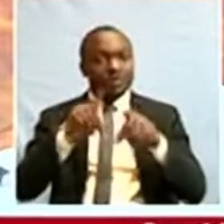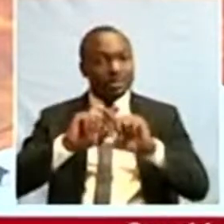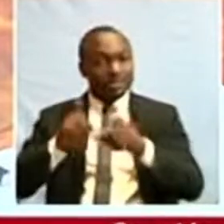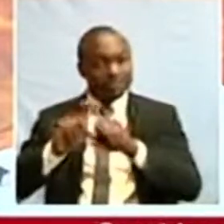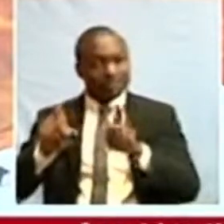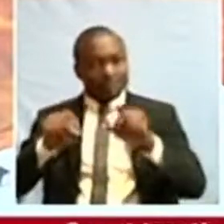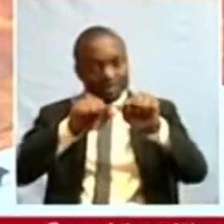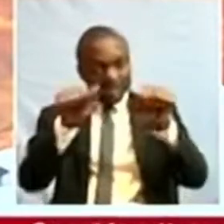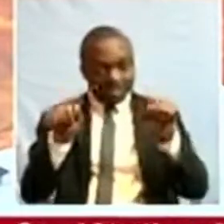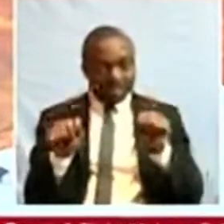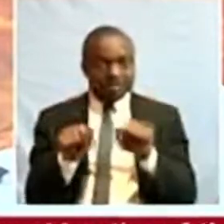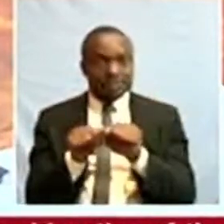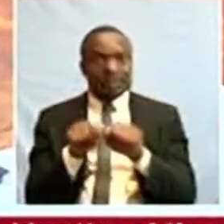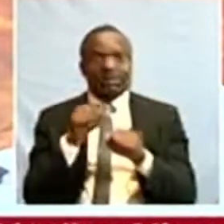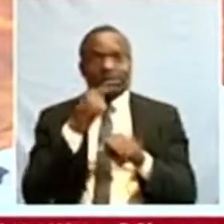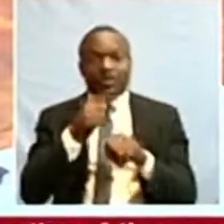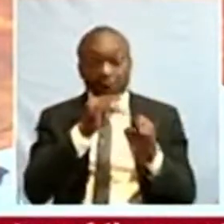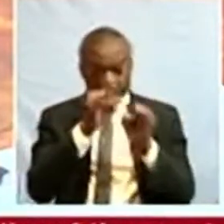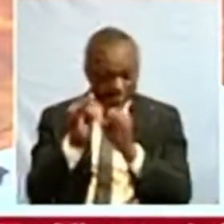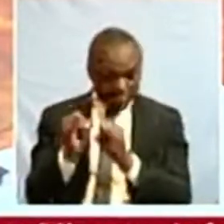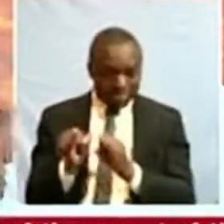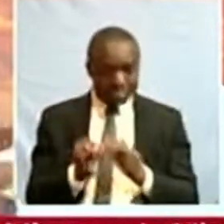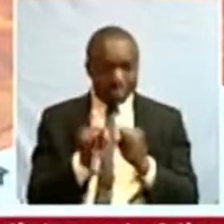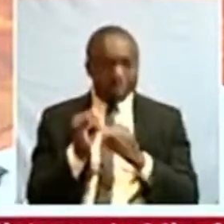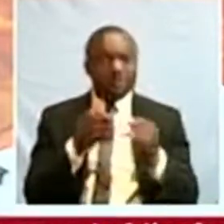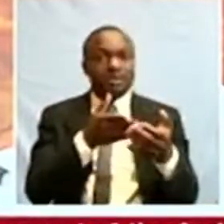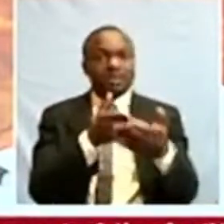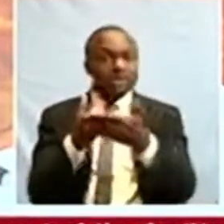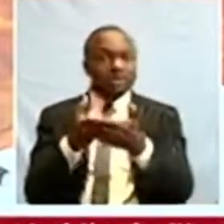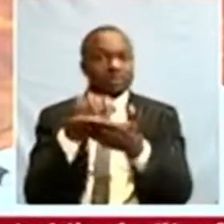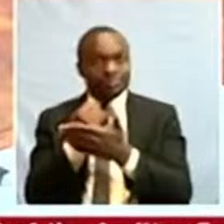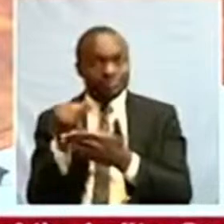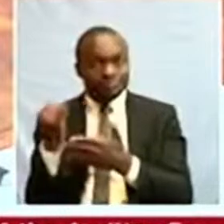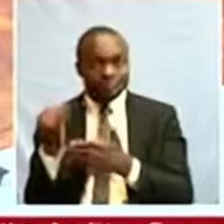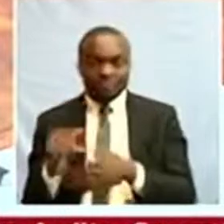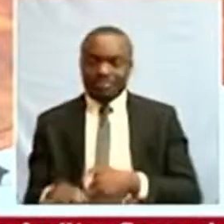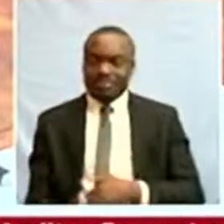are saying we are implementing all these issues, there's